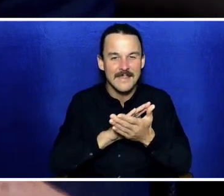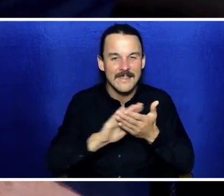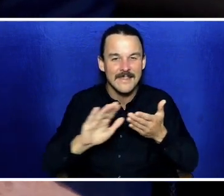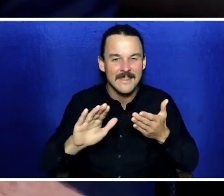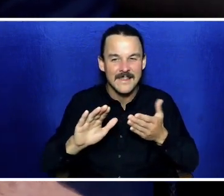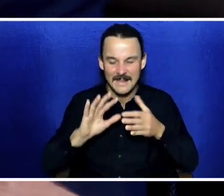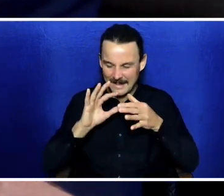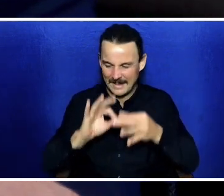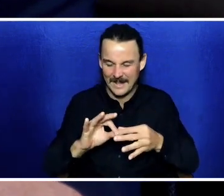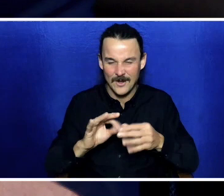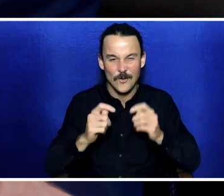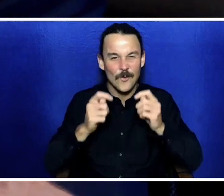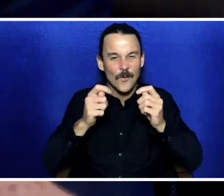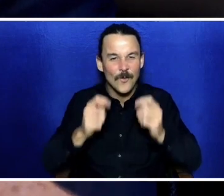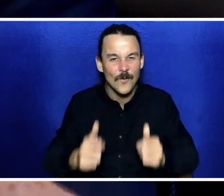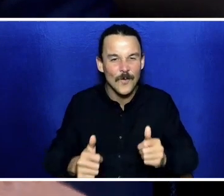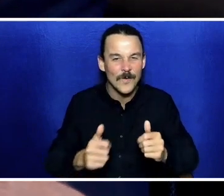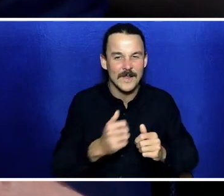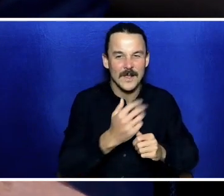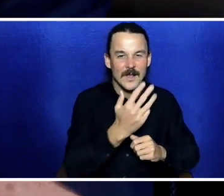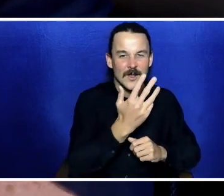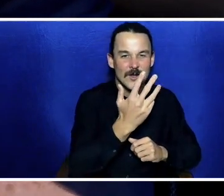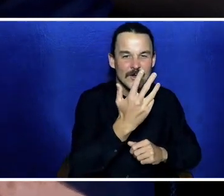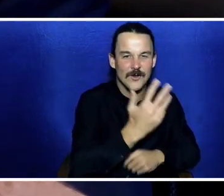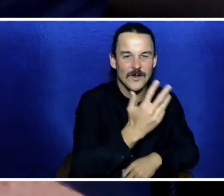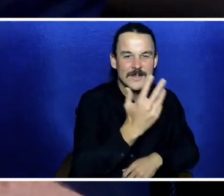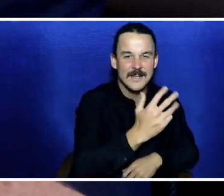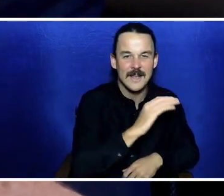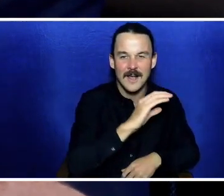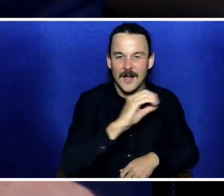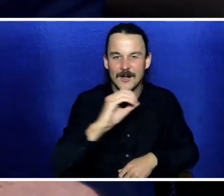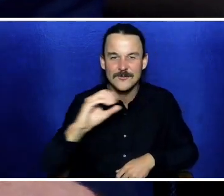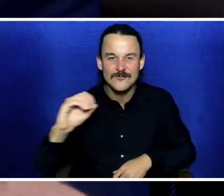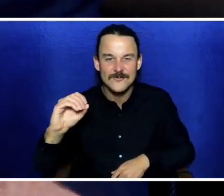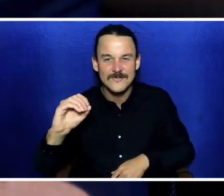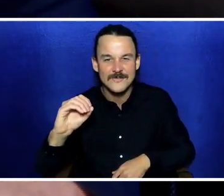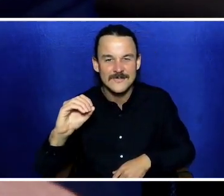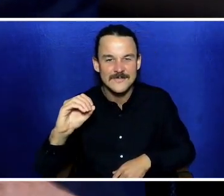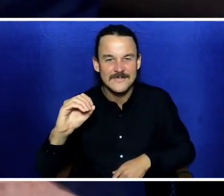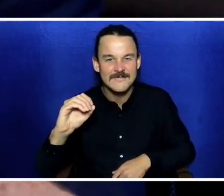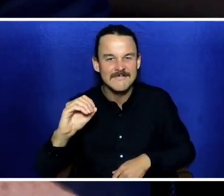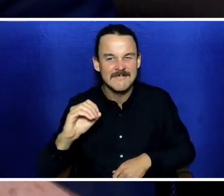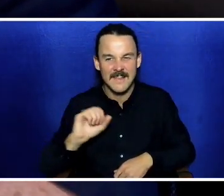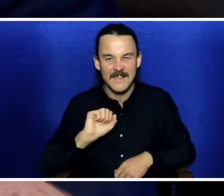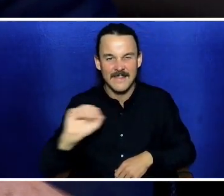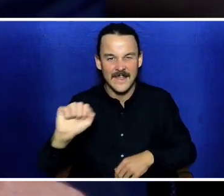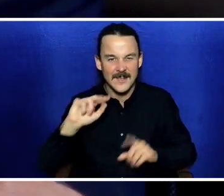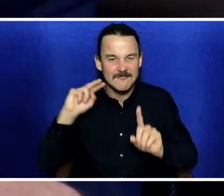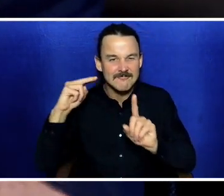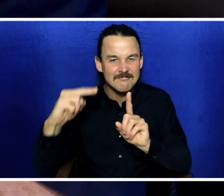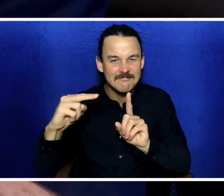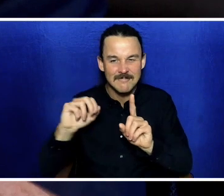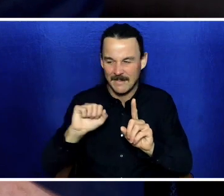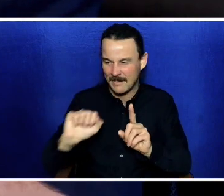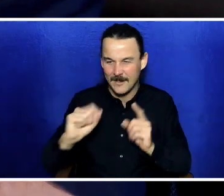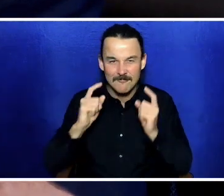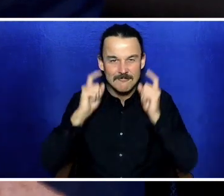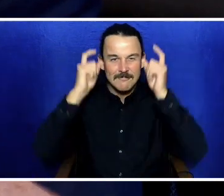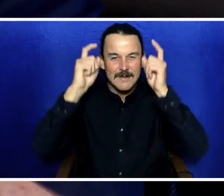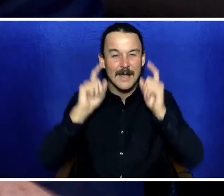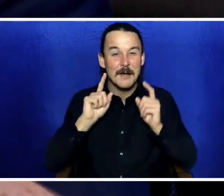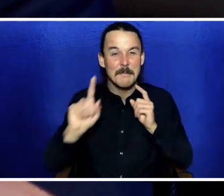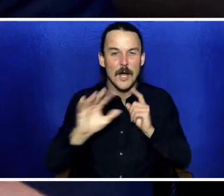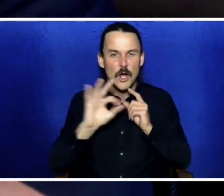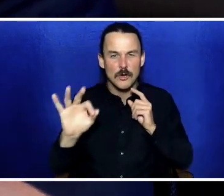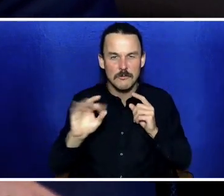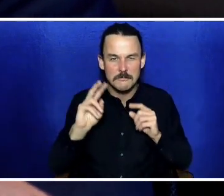early 21st century concerns, I think you would say. But at the same time, it's not a didactic piece. It's playful, it's funny, it's also